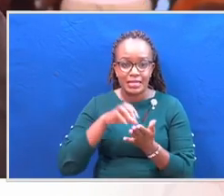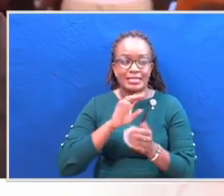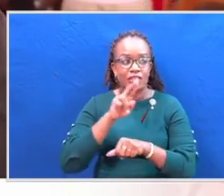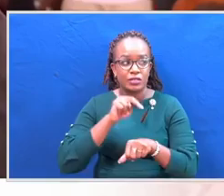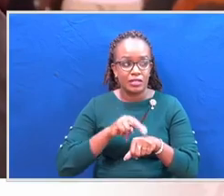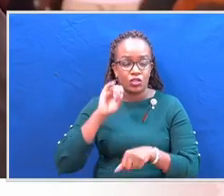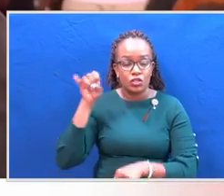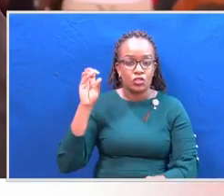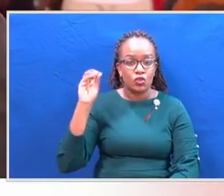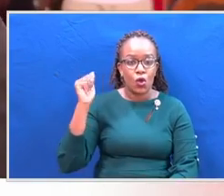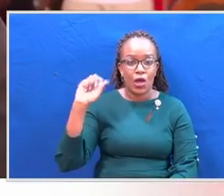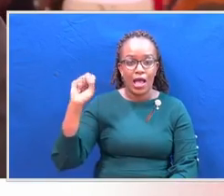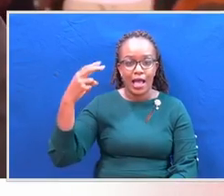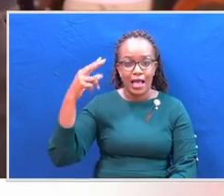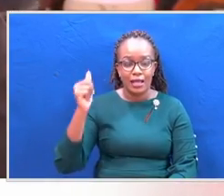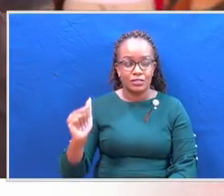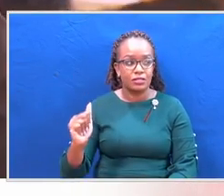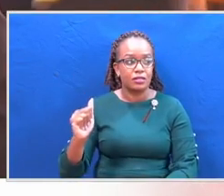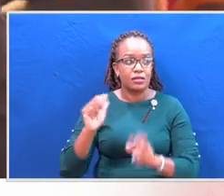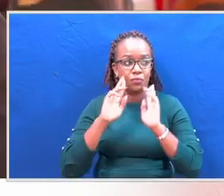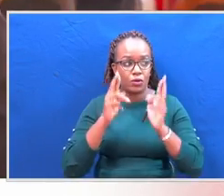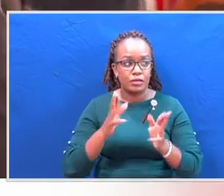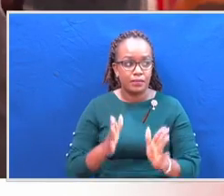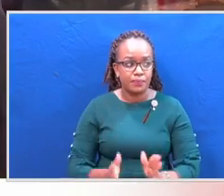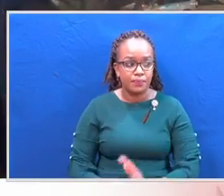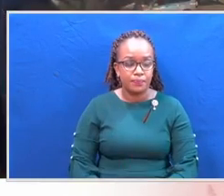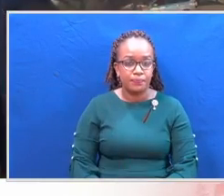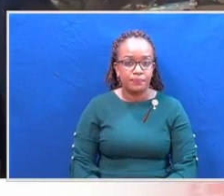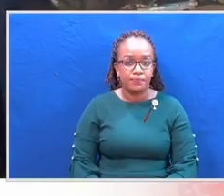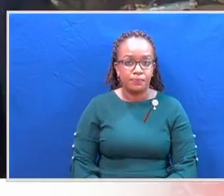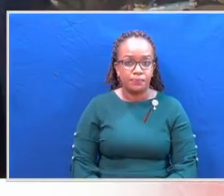Joash Onsare, TV 47, Kisii County. Thank you.